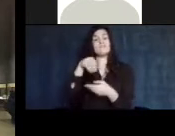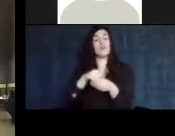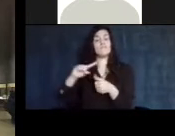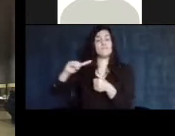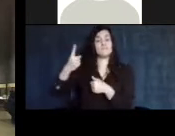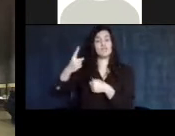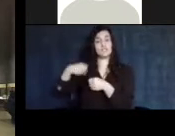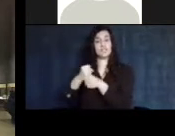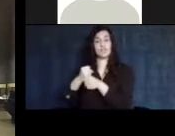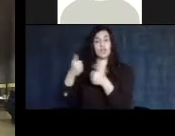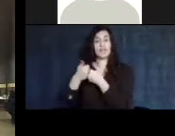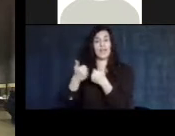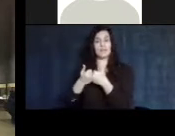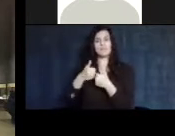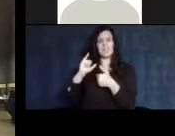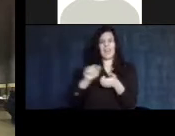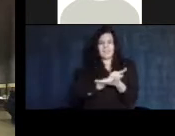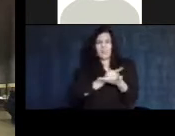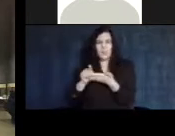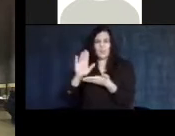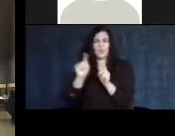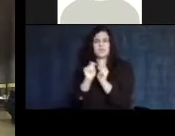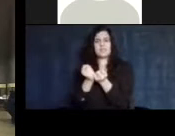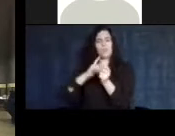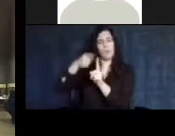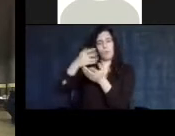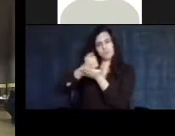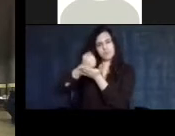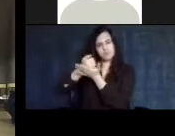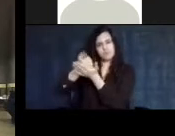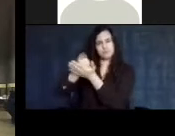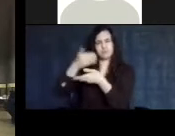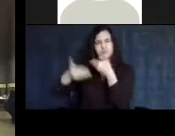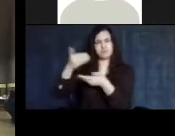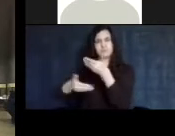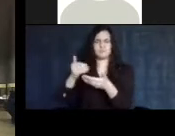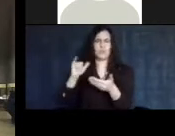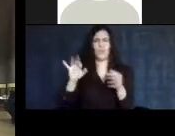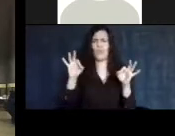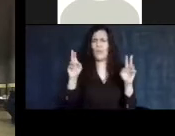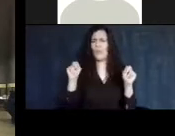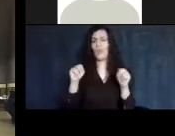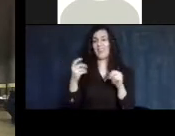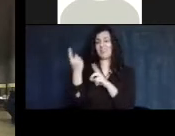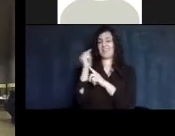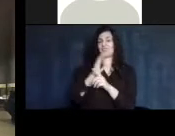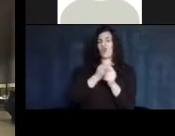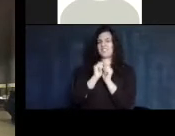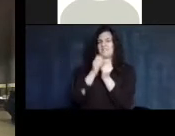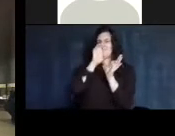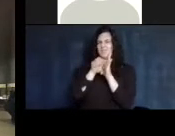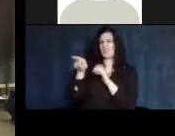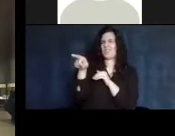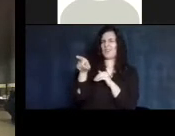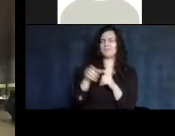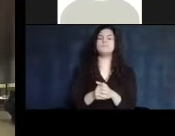will be winning points throughout the week of the different events. So it's a lot of fun. These were our teams from last year. So we do a first